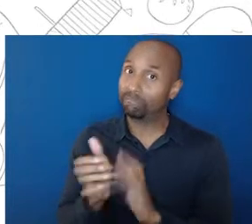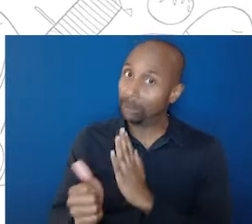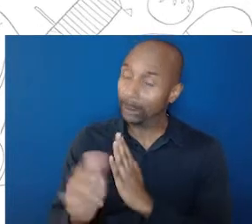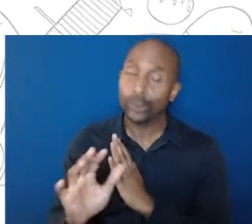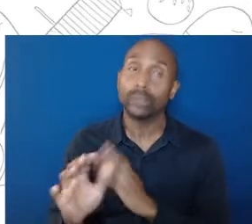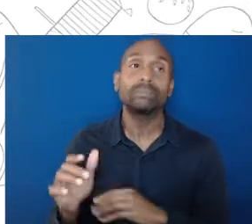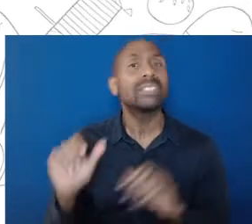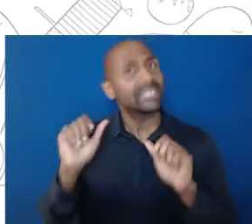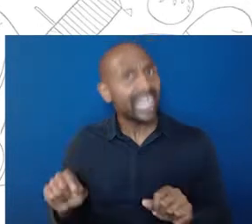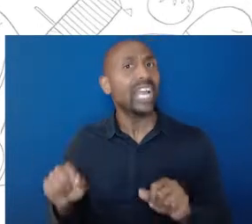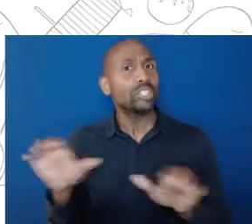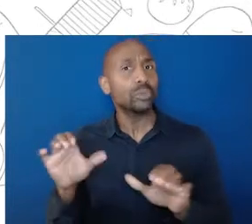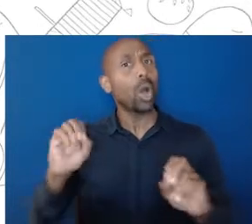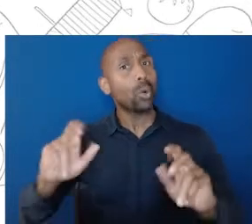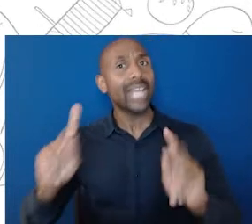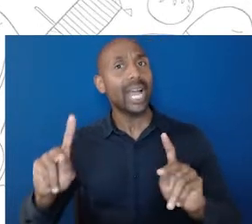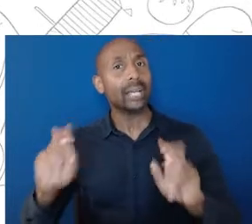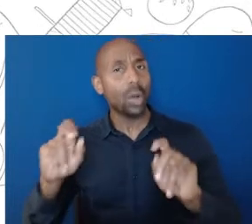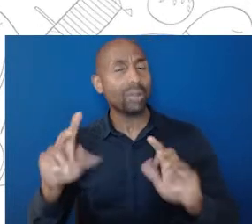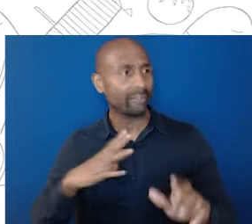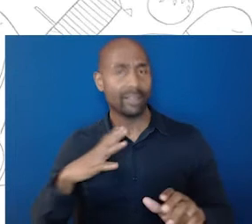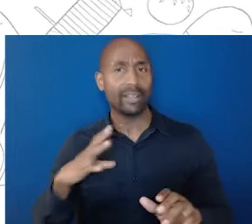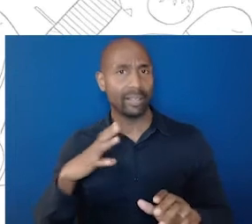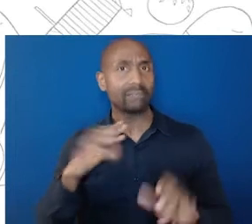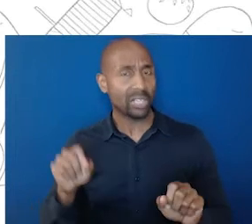but I am not adept because it takes so much practice.